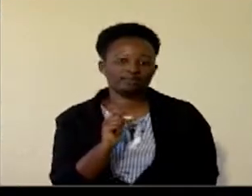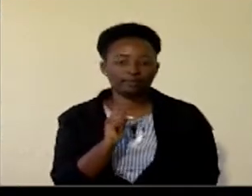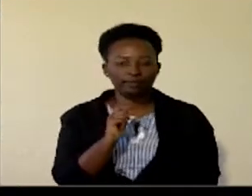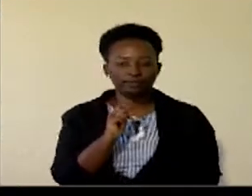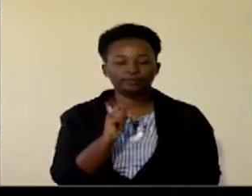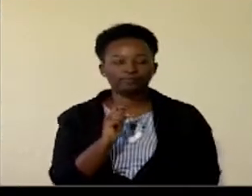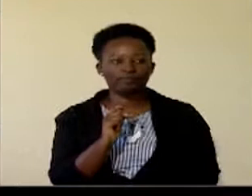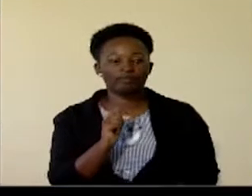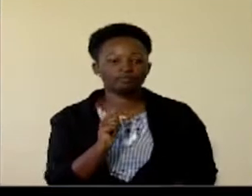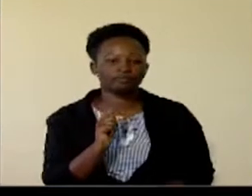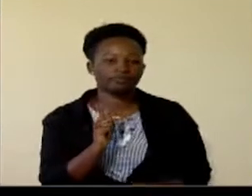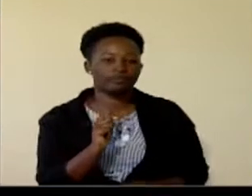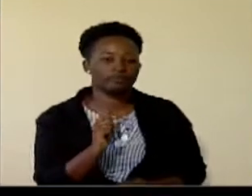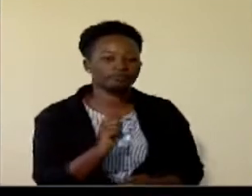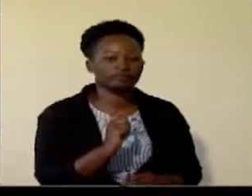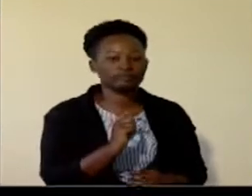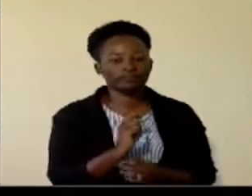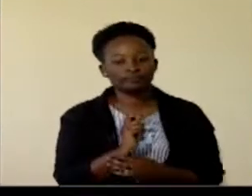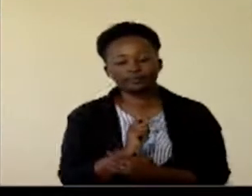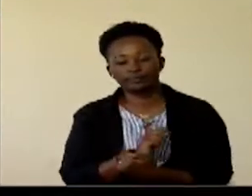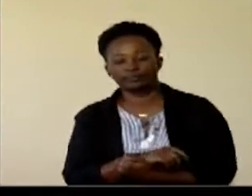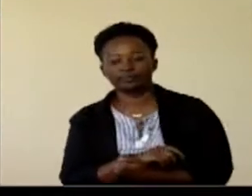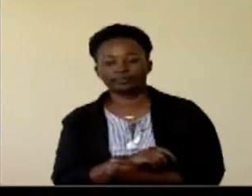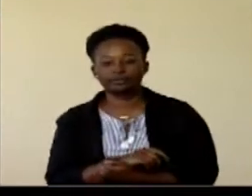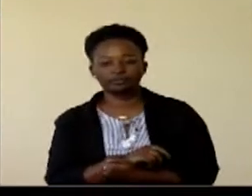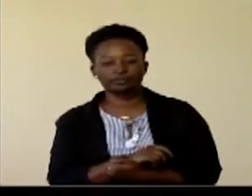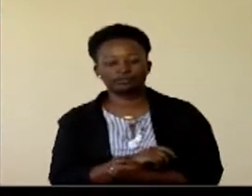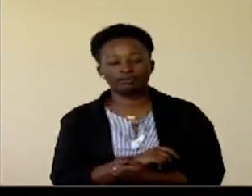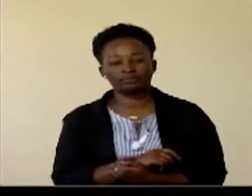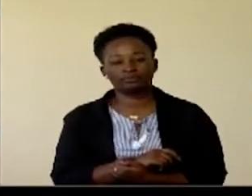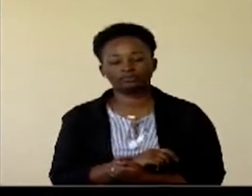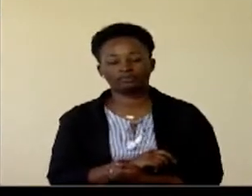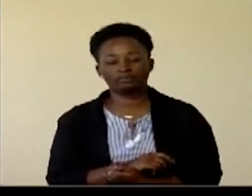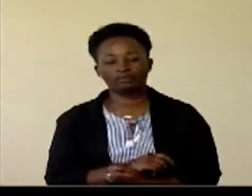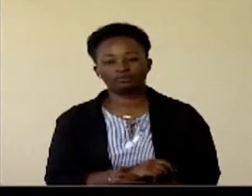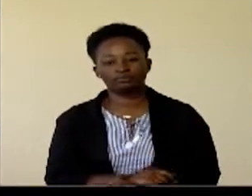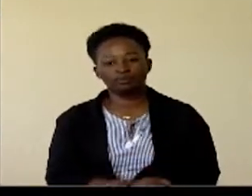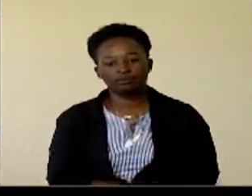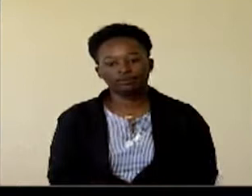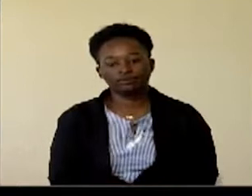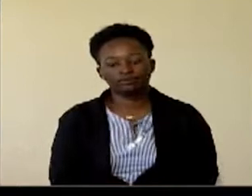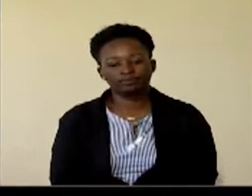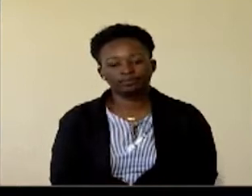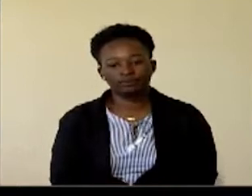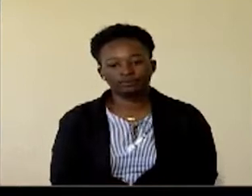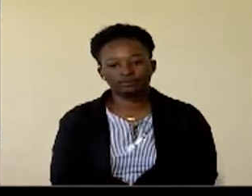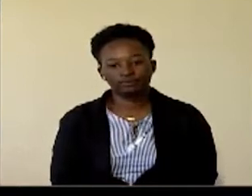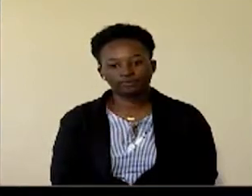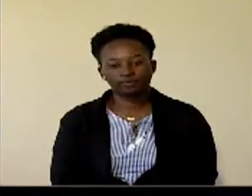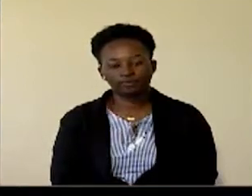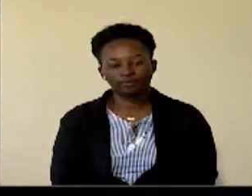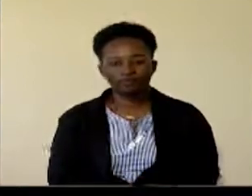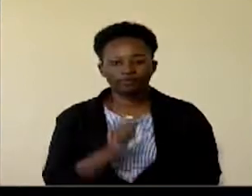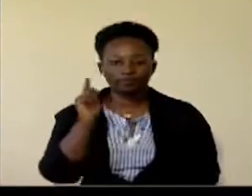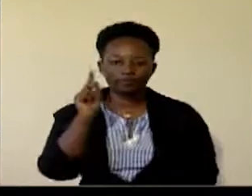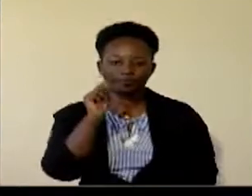1994 is negative 5 million francs. Is negative 5 million francs. That is the